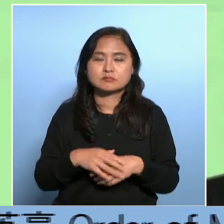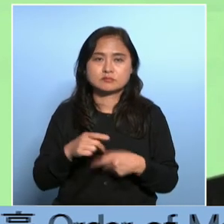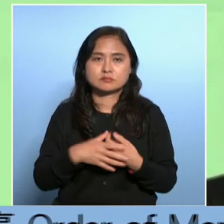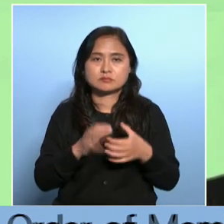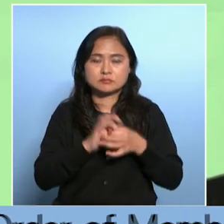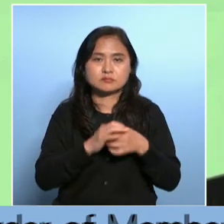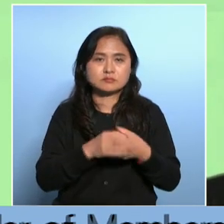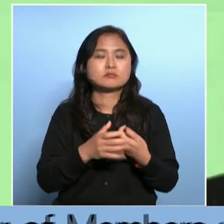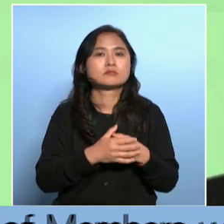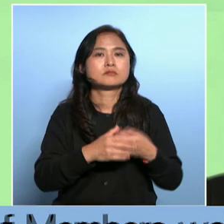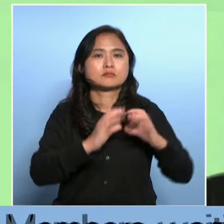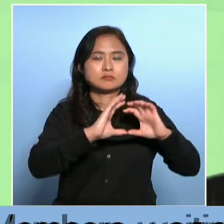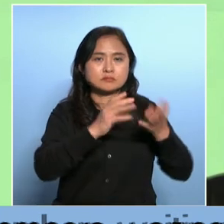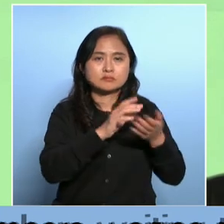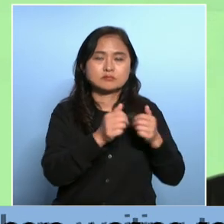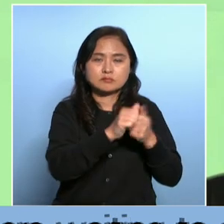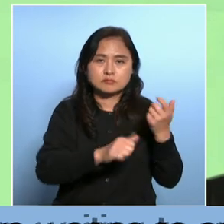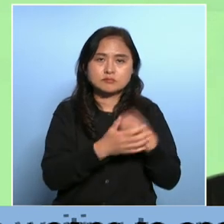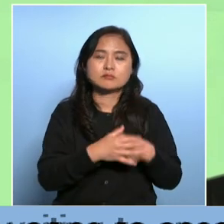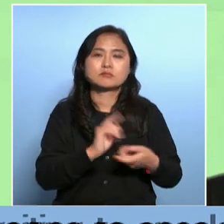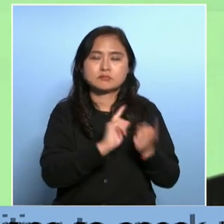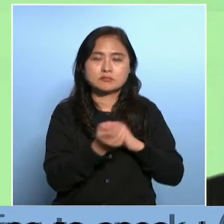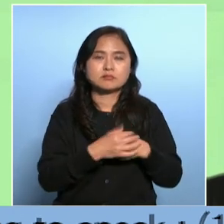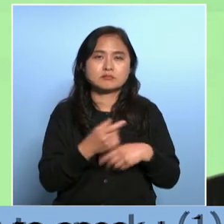head the five task force and for the